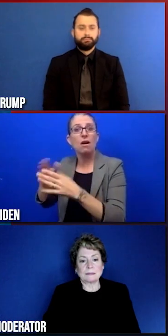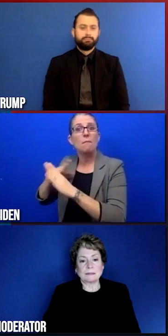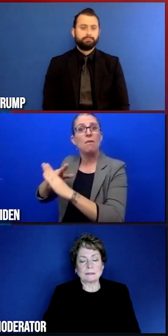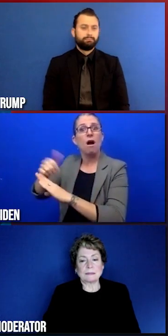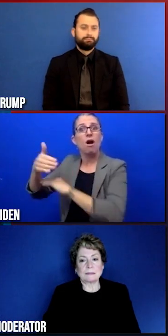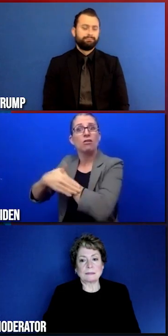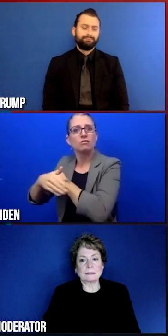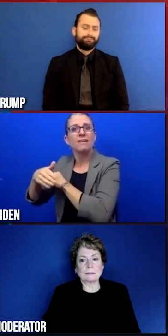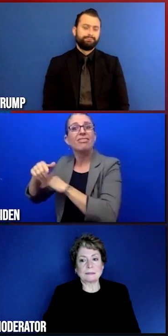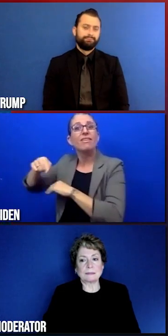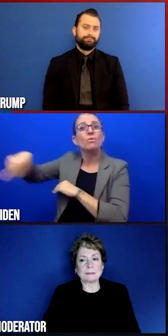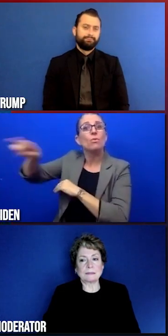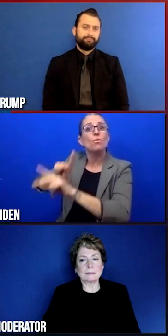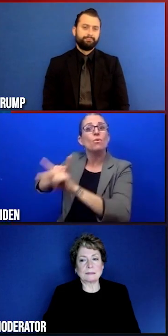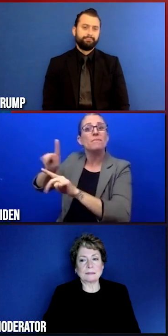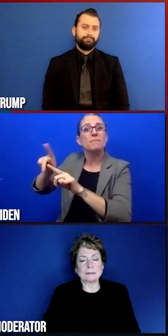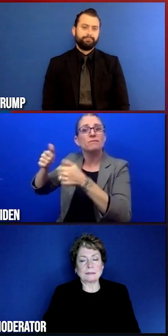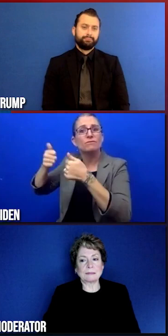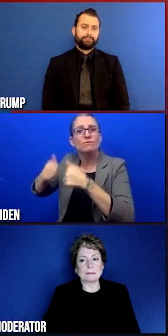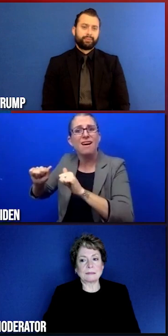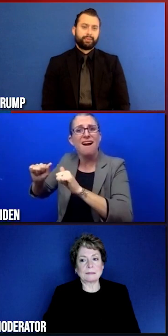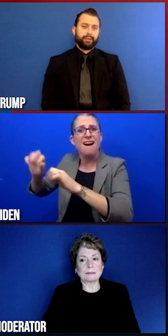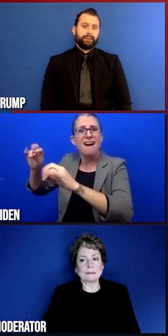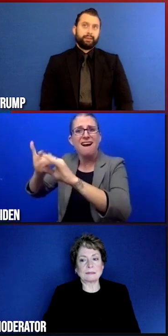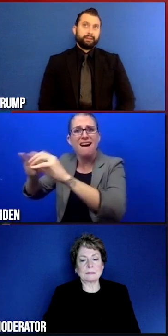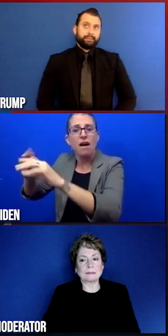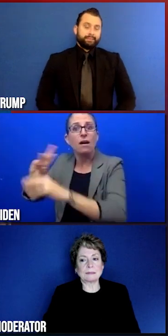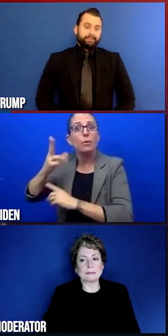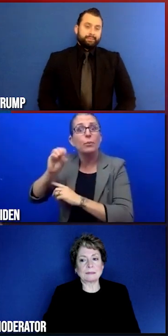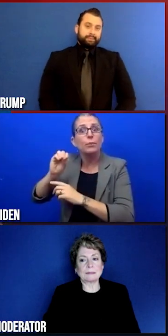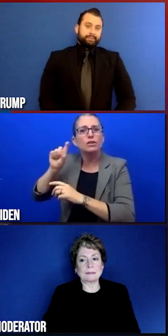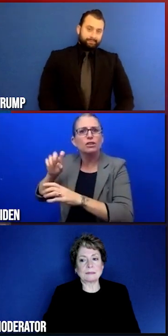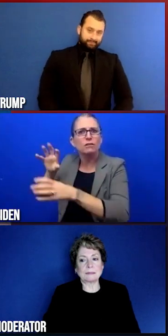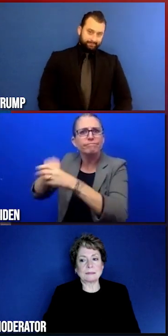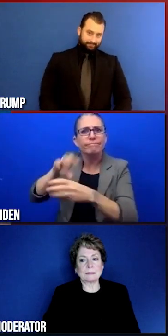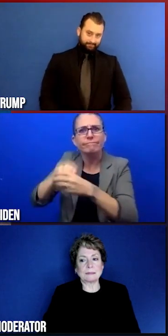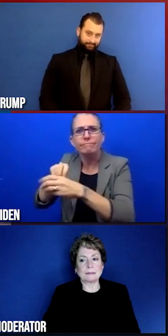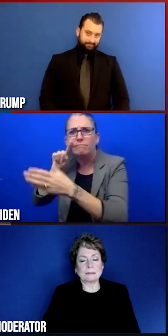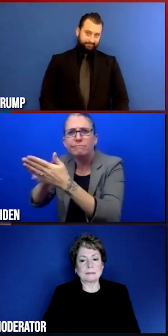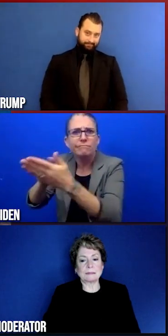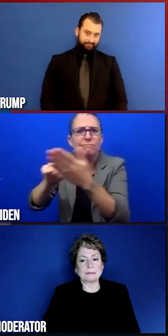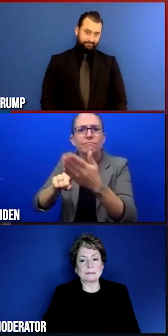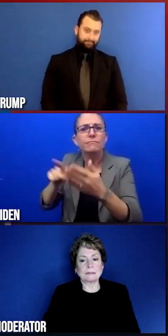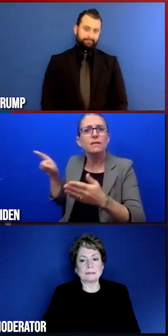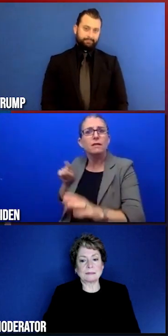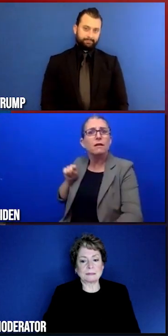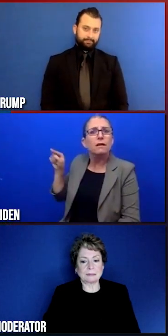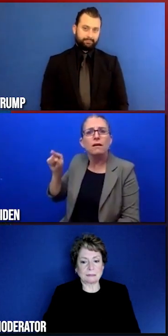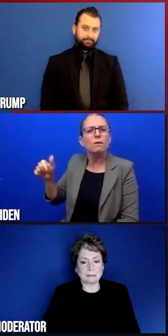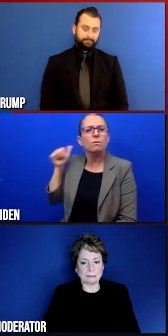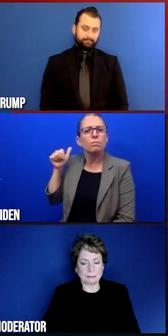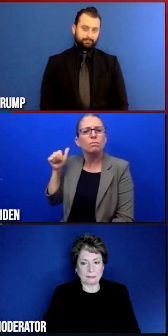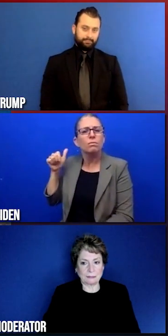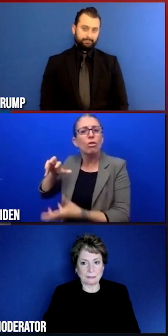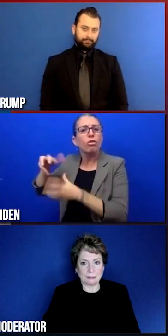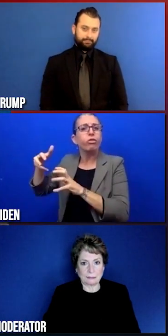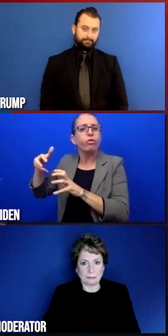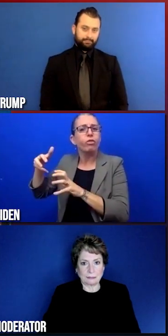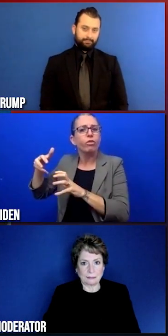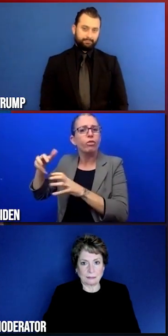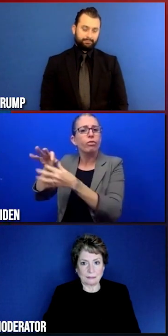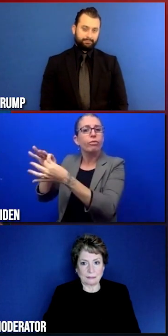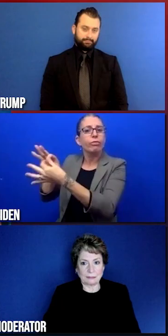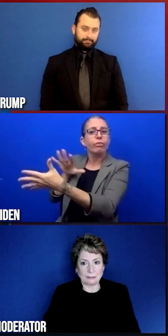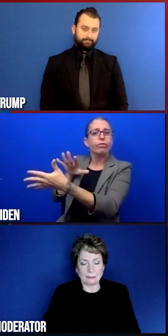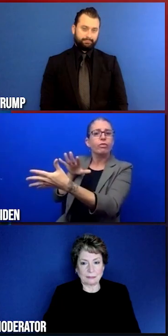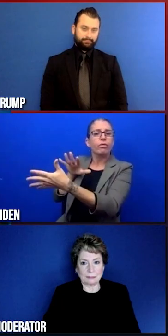what exactly the source was. What did the president say in January? He said, no, he said, he's being transparent. The president of China